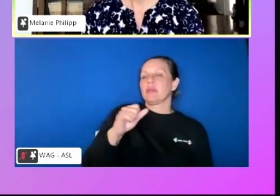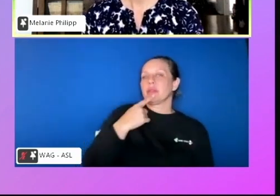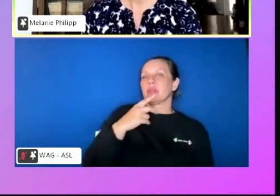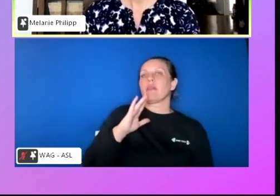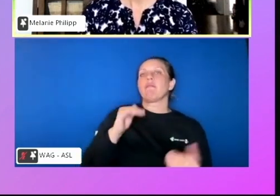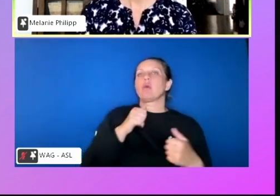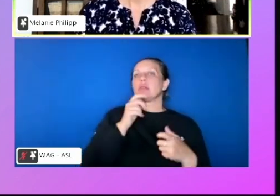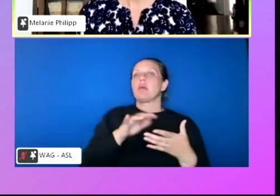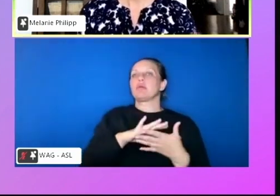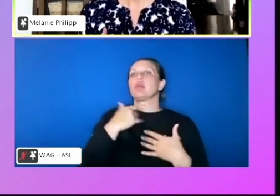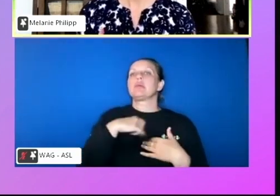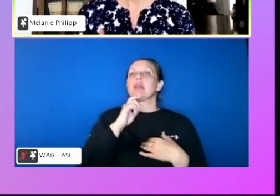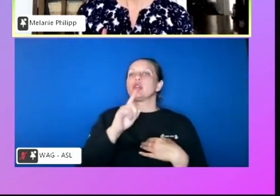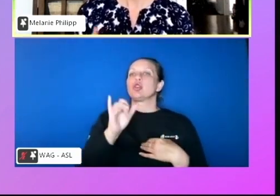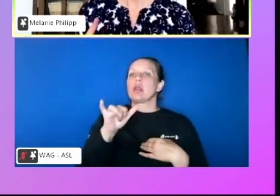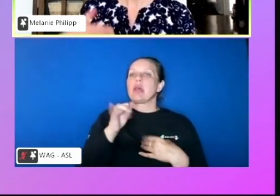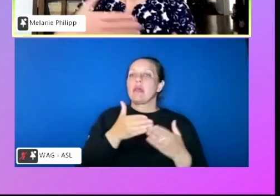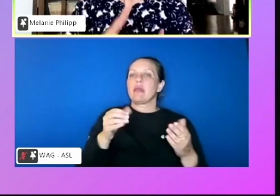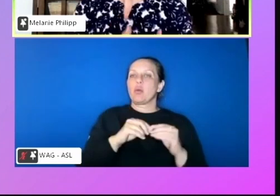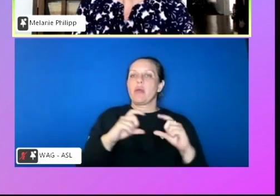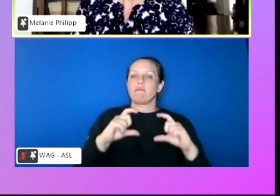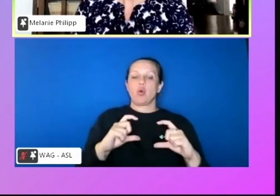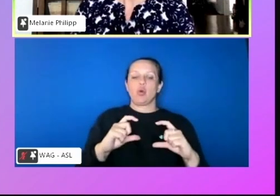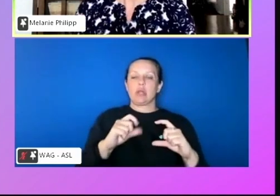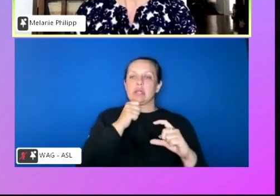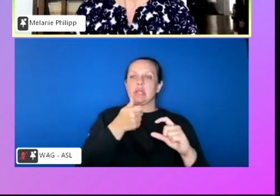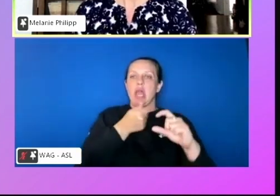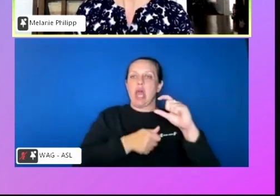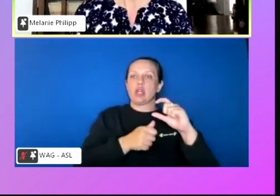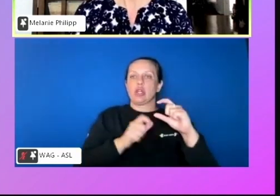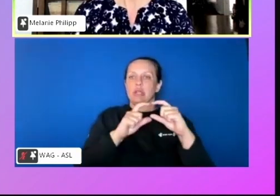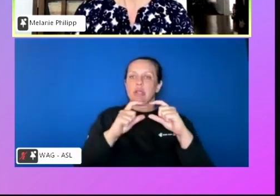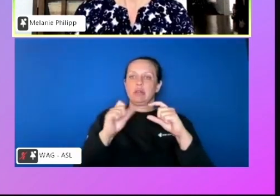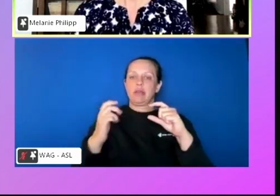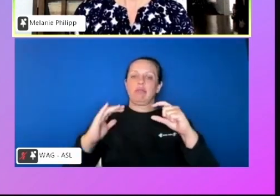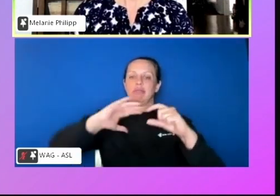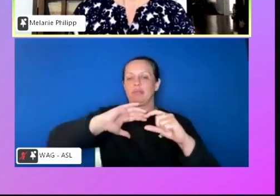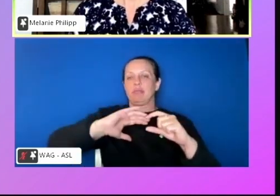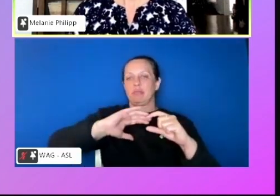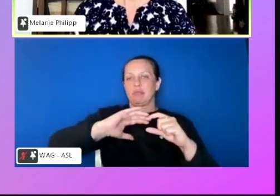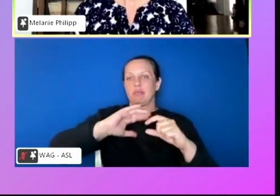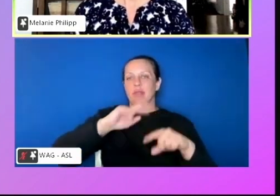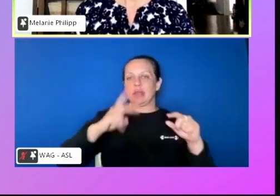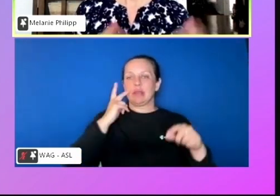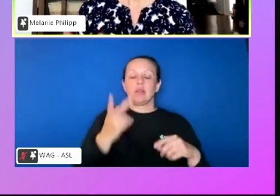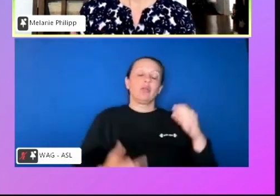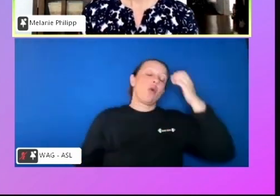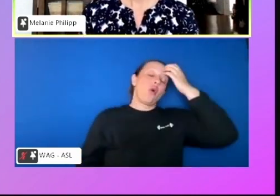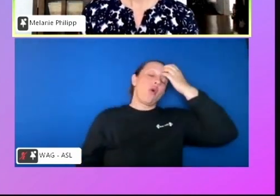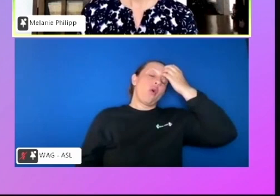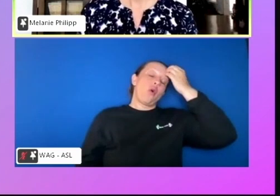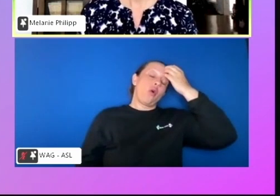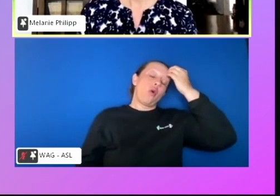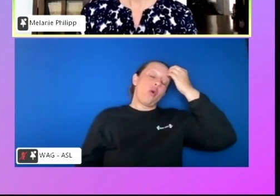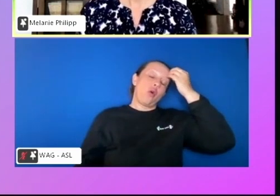really about making sure that the thing with focus isn't underneath something else. So whether the focus